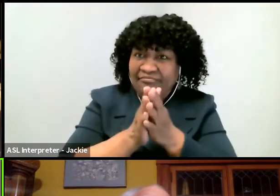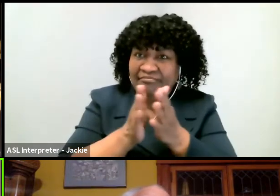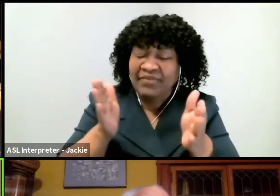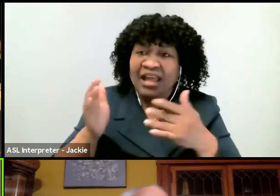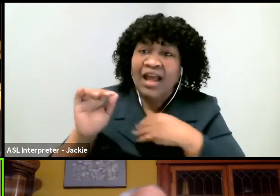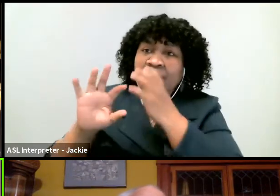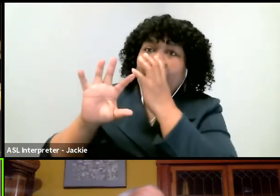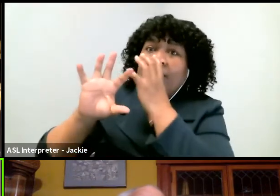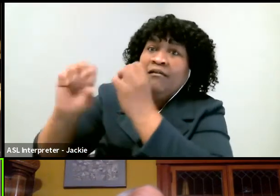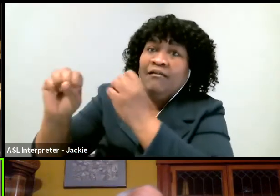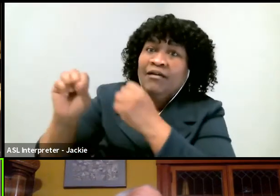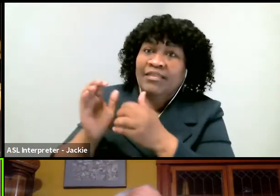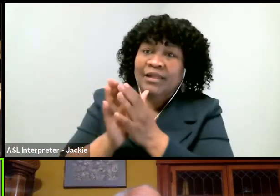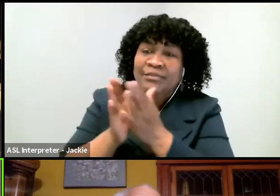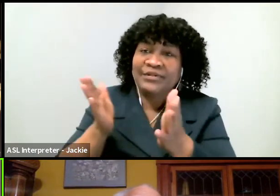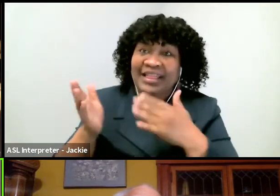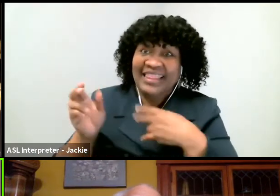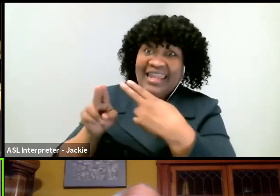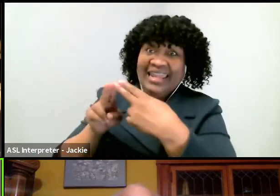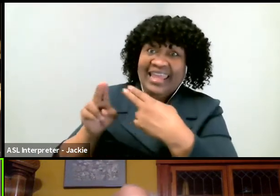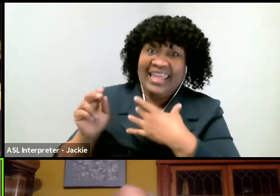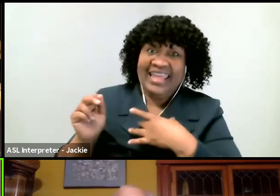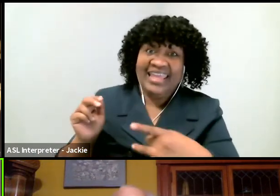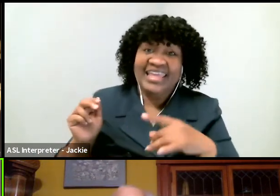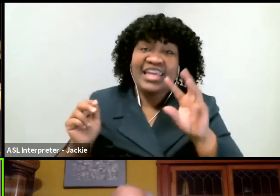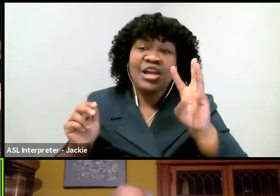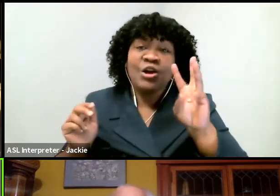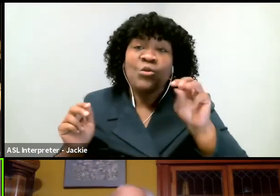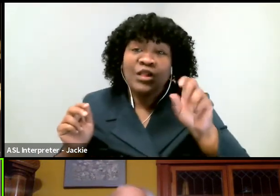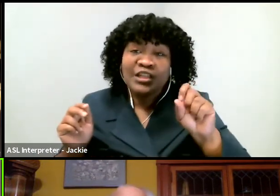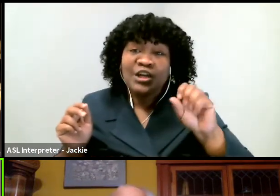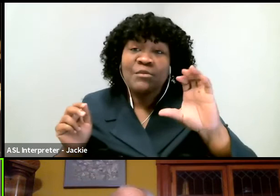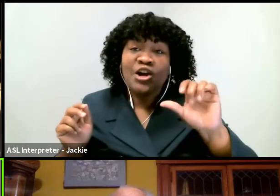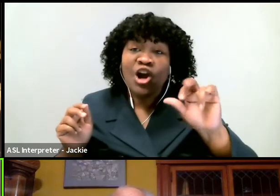intrigued by and attracted to the name, William Carlos Williams,